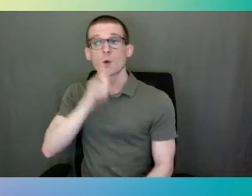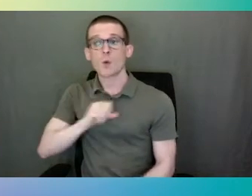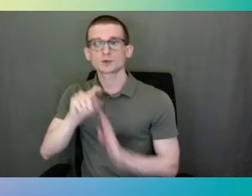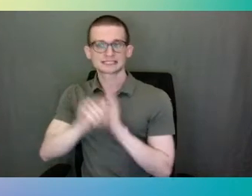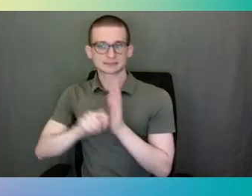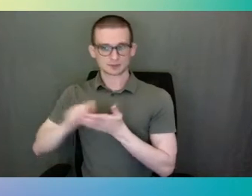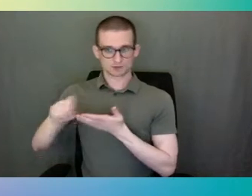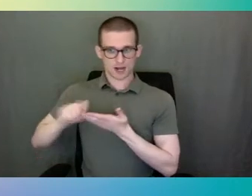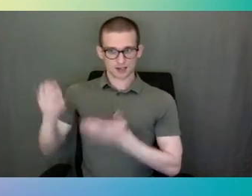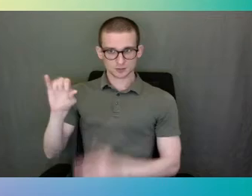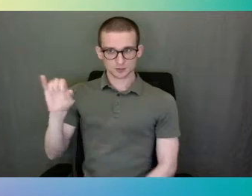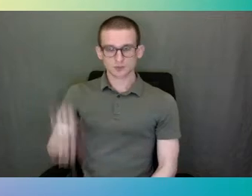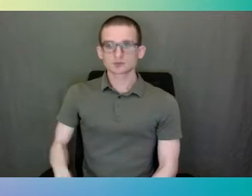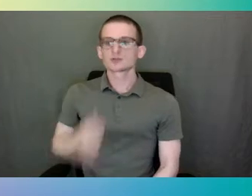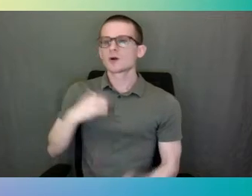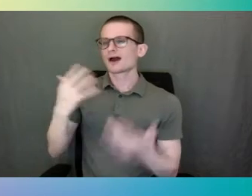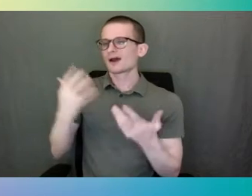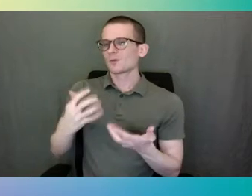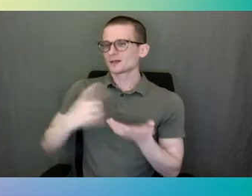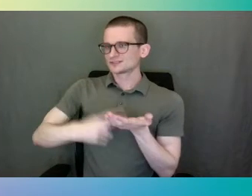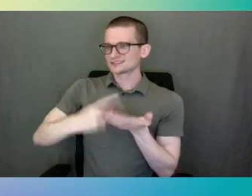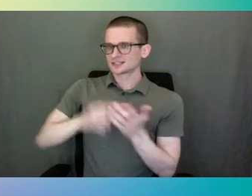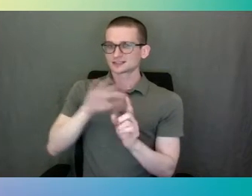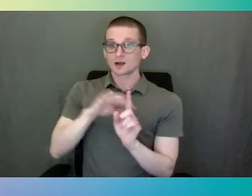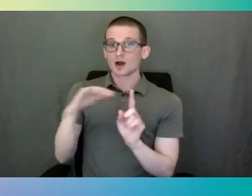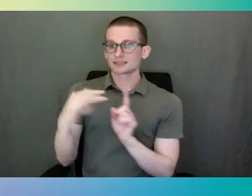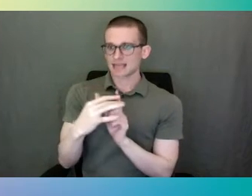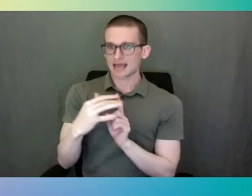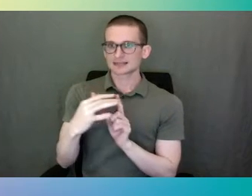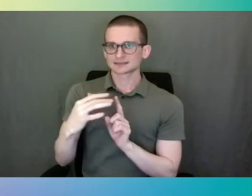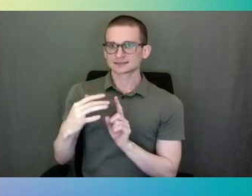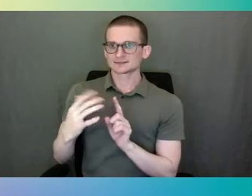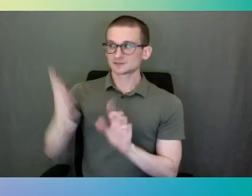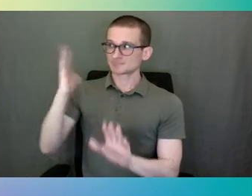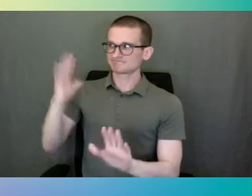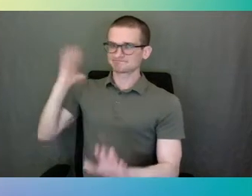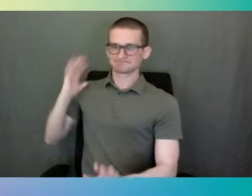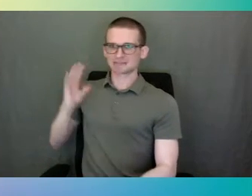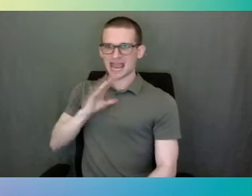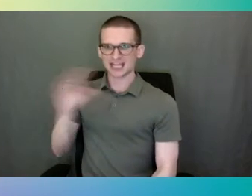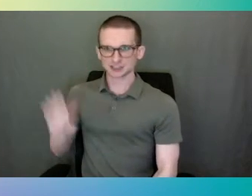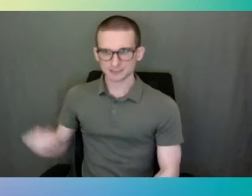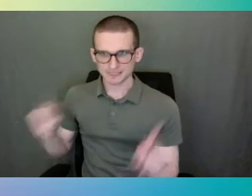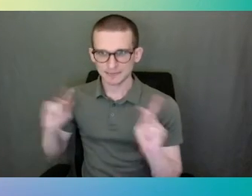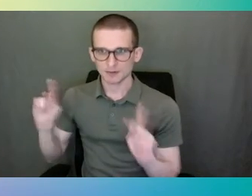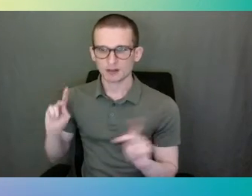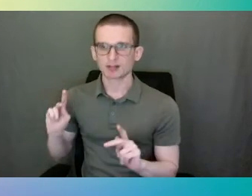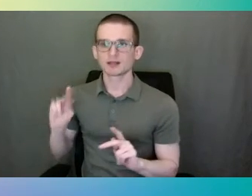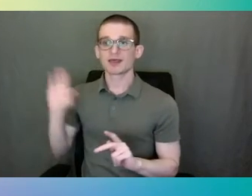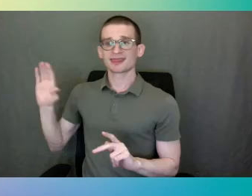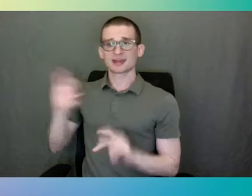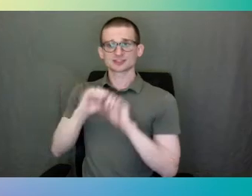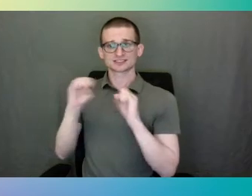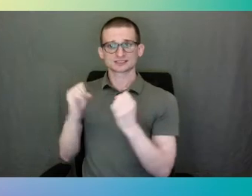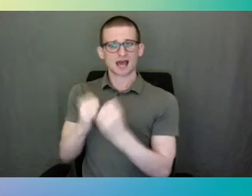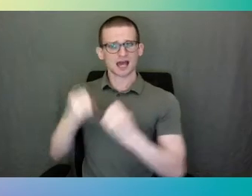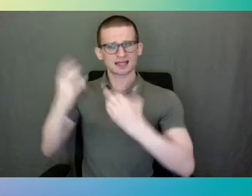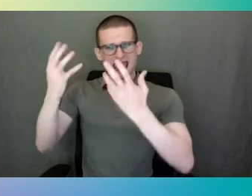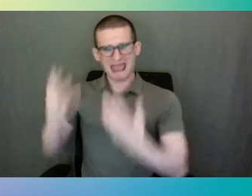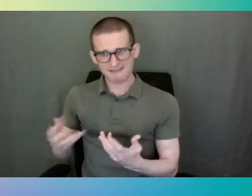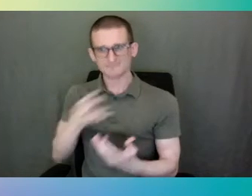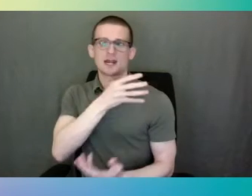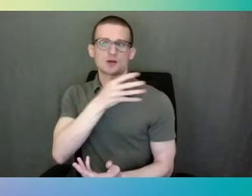to talk about the context that ancient peoples lived in. They lived in an agrarian society, meaning their